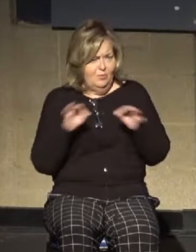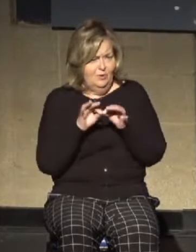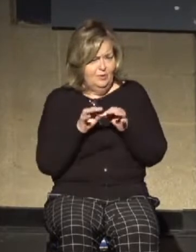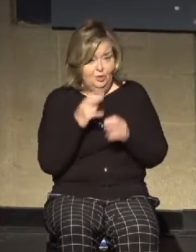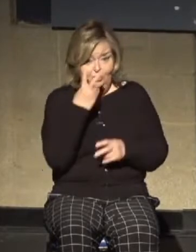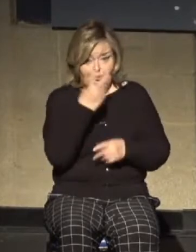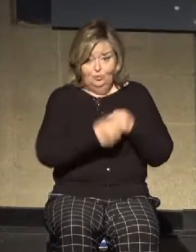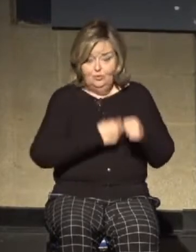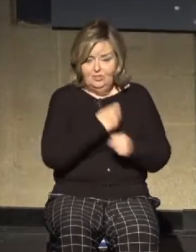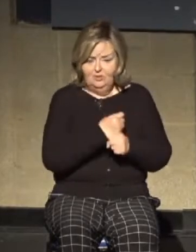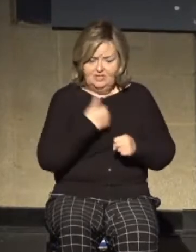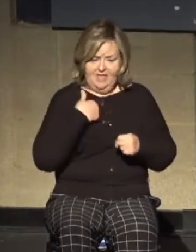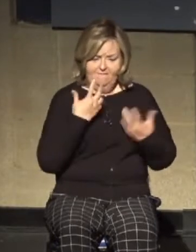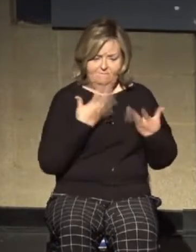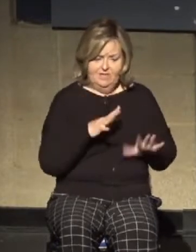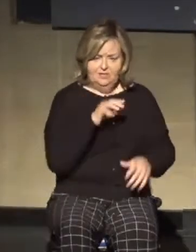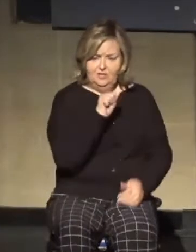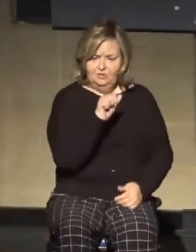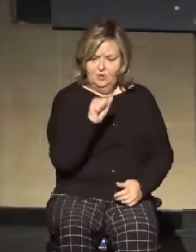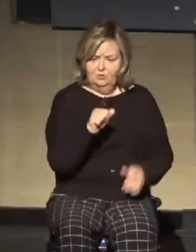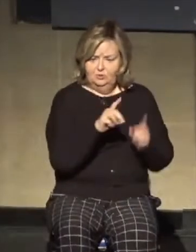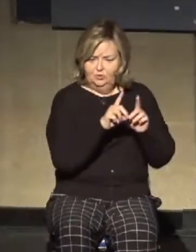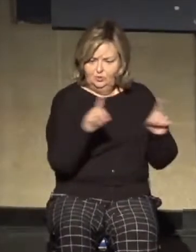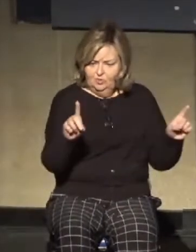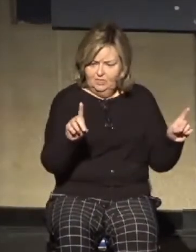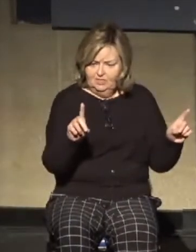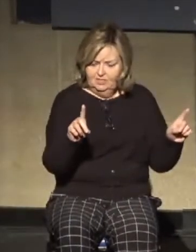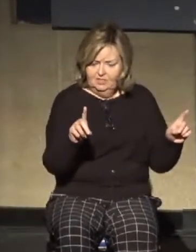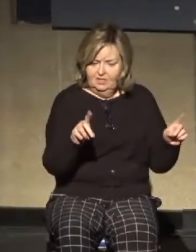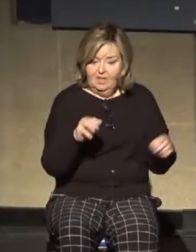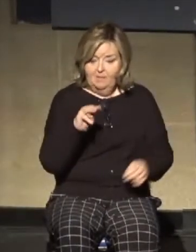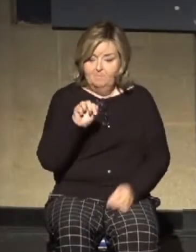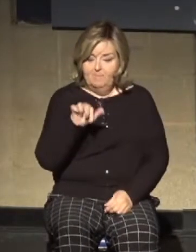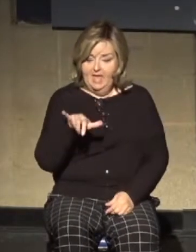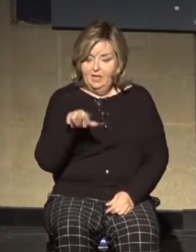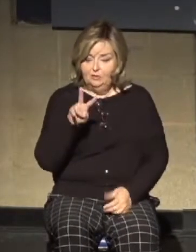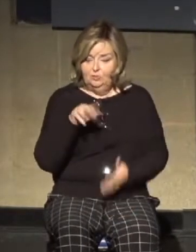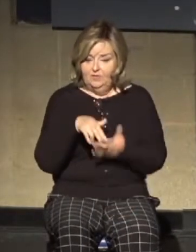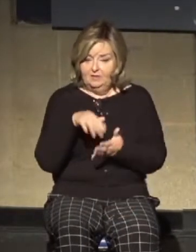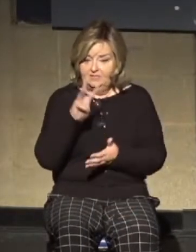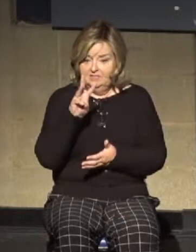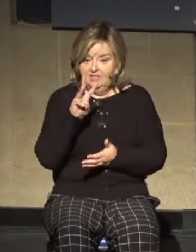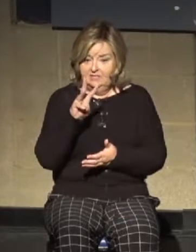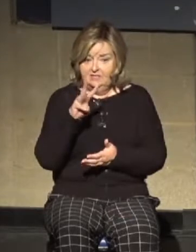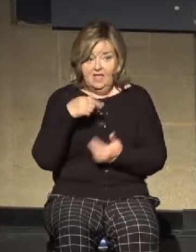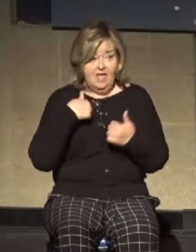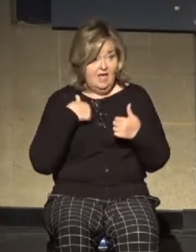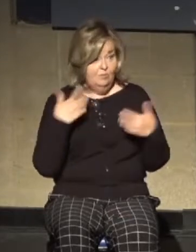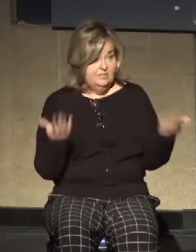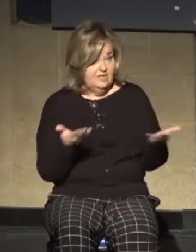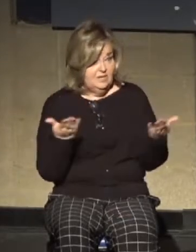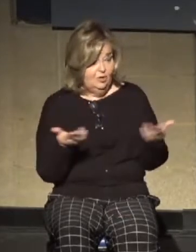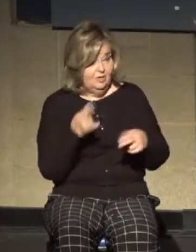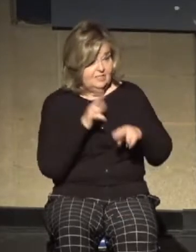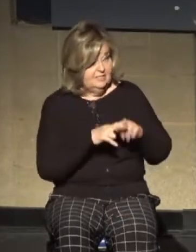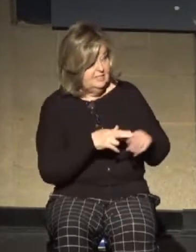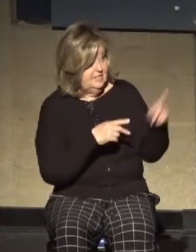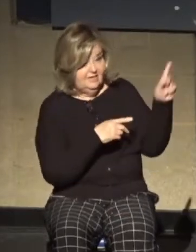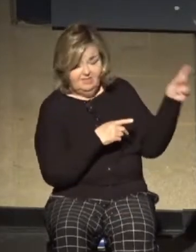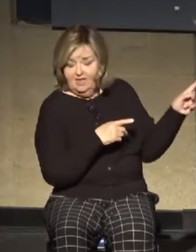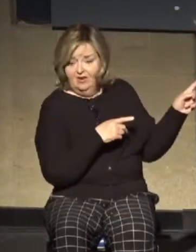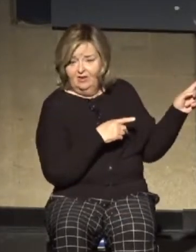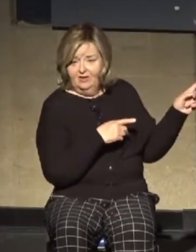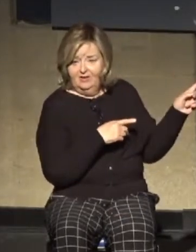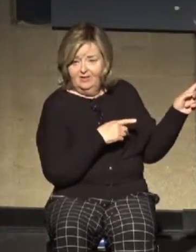2 years, I completed my associate degree. And in May 2006, I was in this very building, sitting in one of those